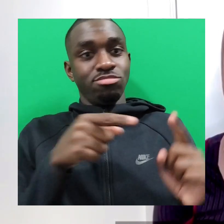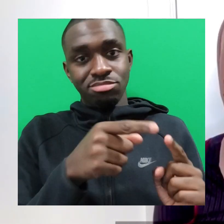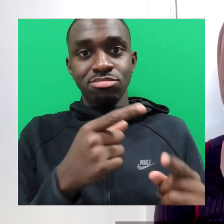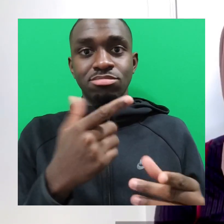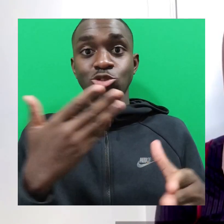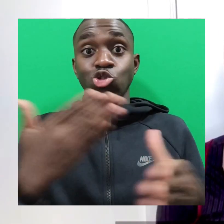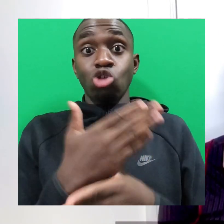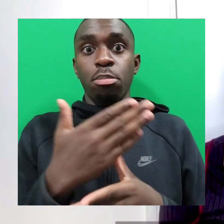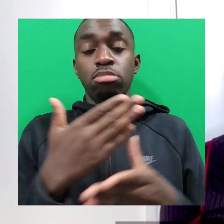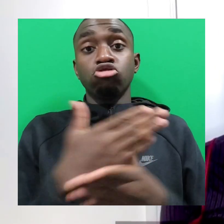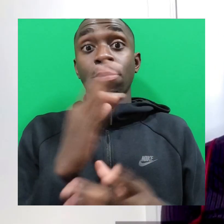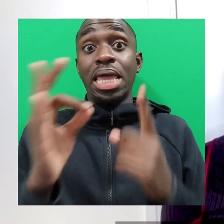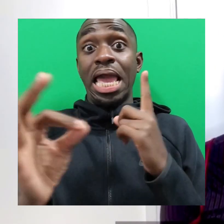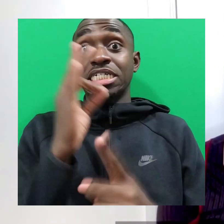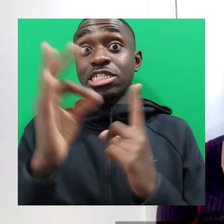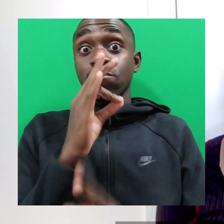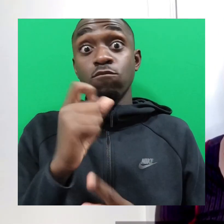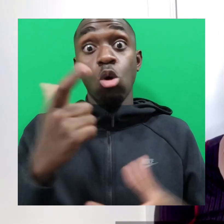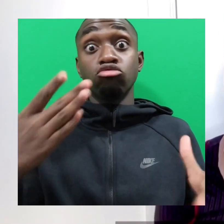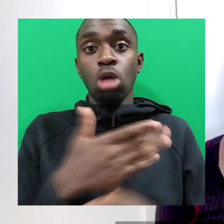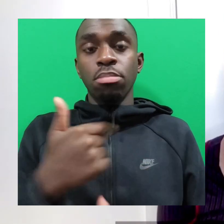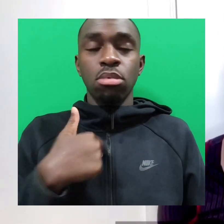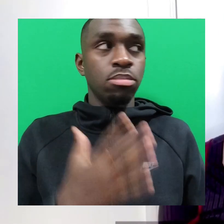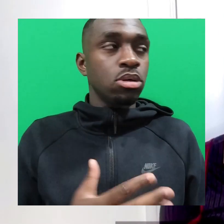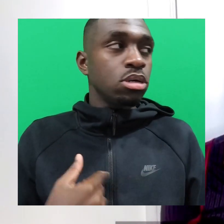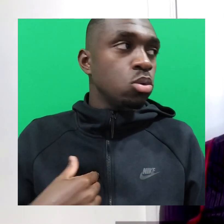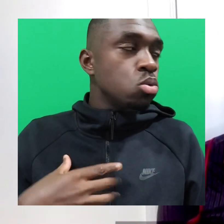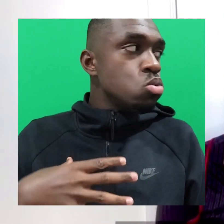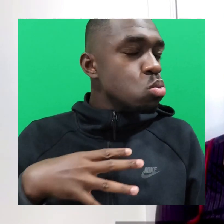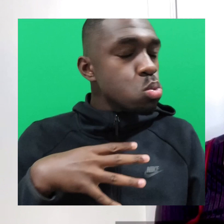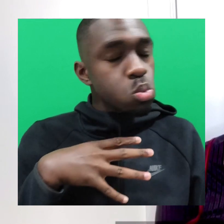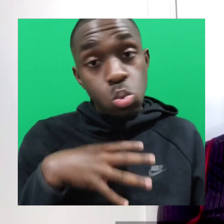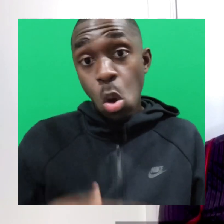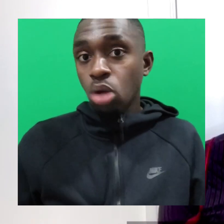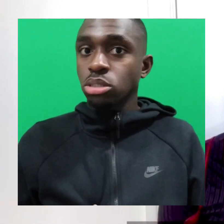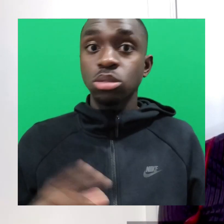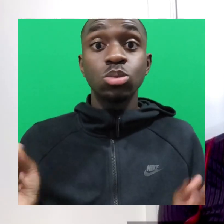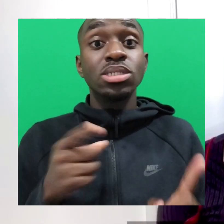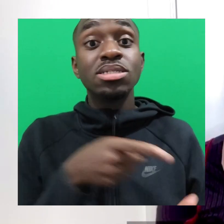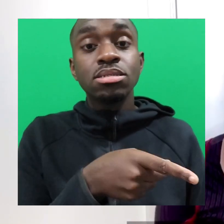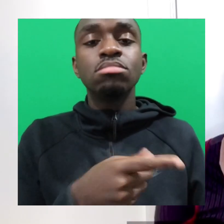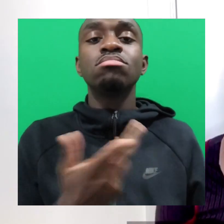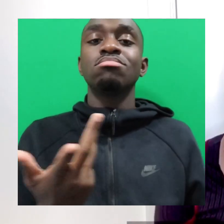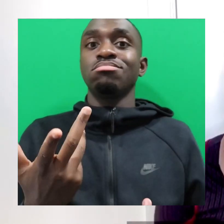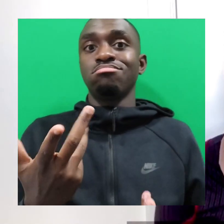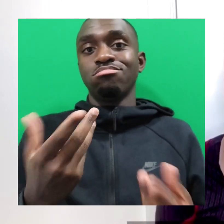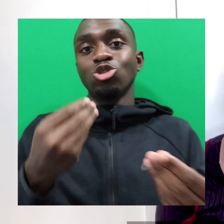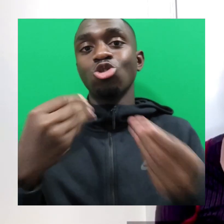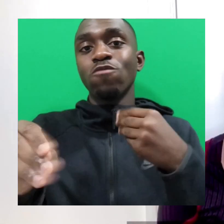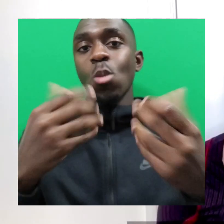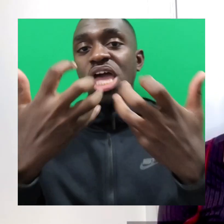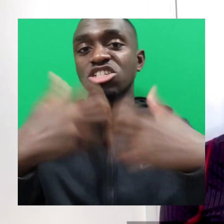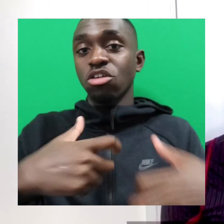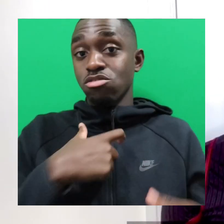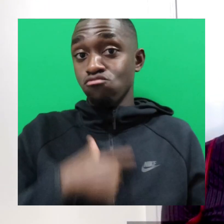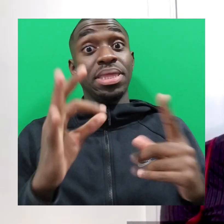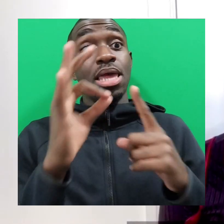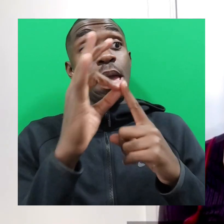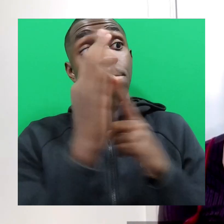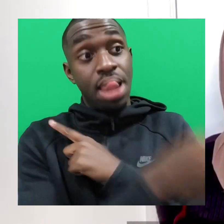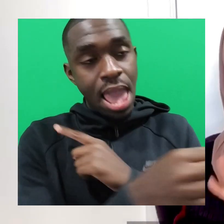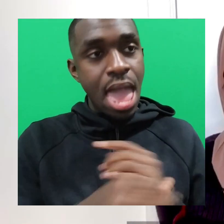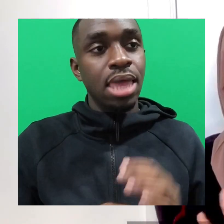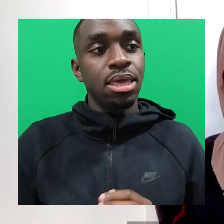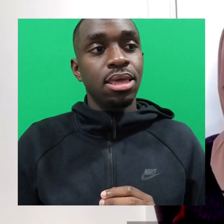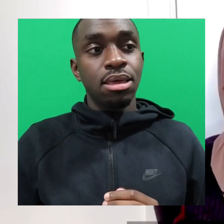did a job interview, and it was for a role that I really wanted. It was a software engineering role. I applied, I got it, and